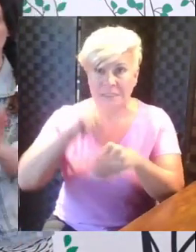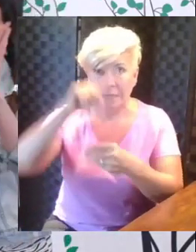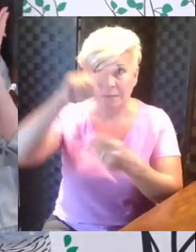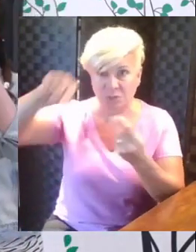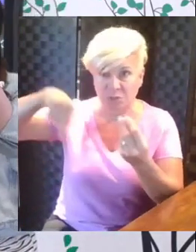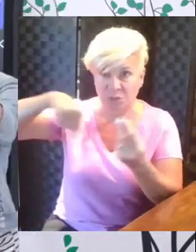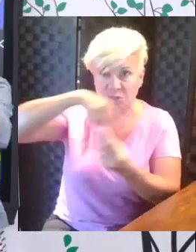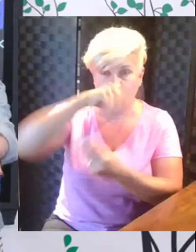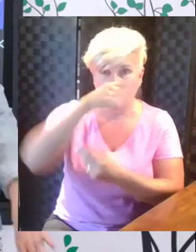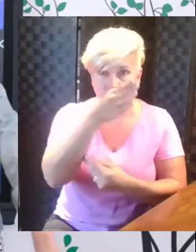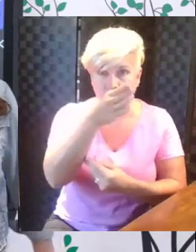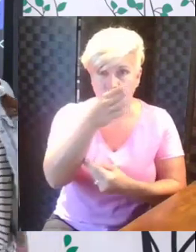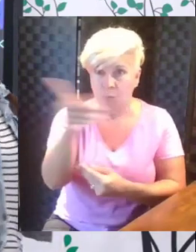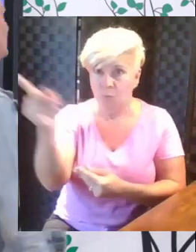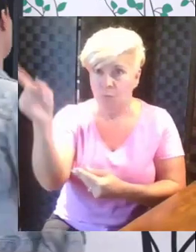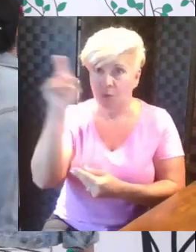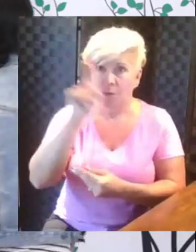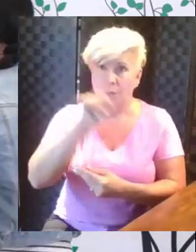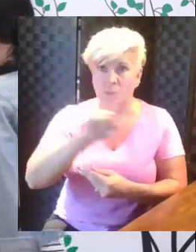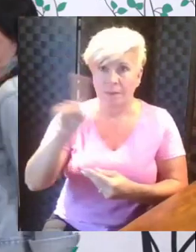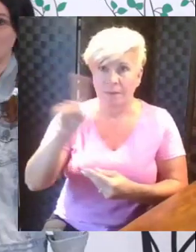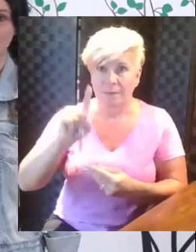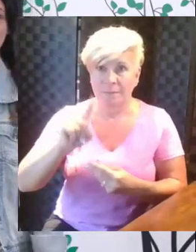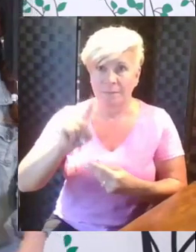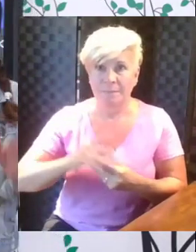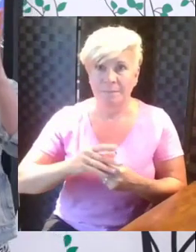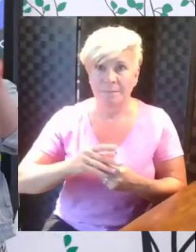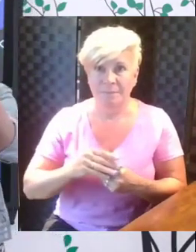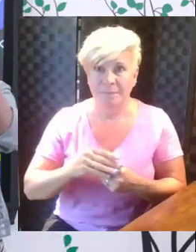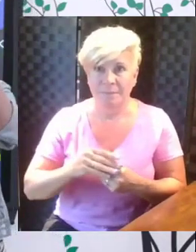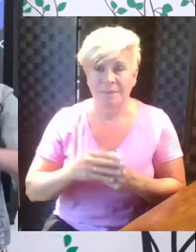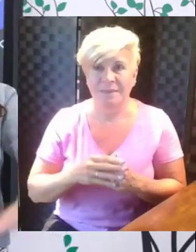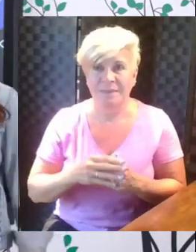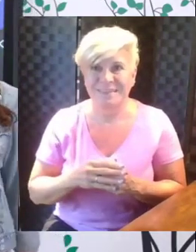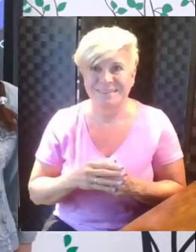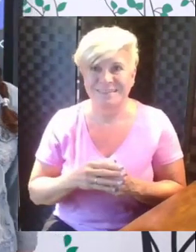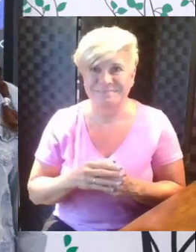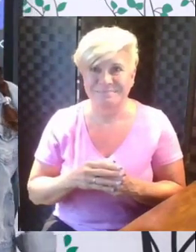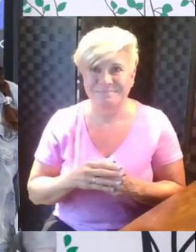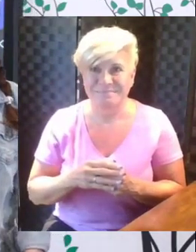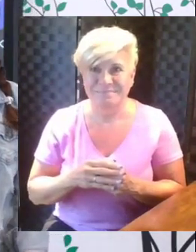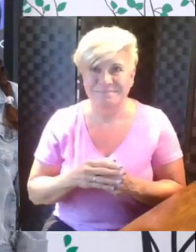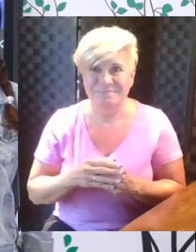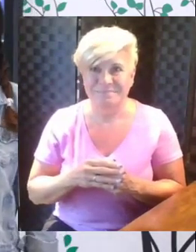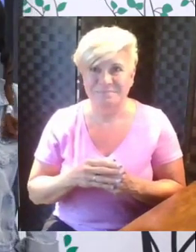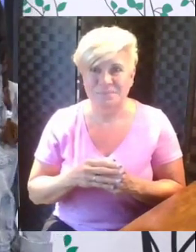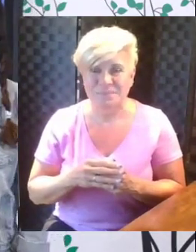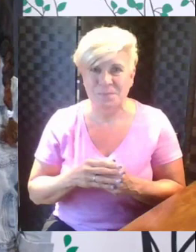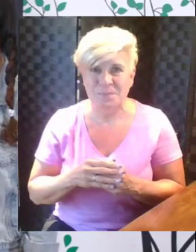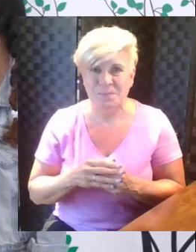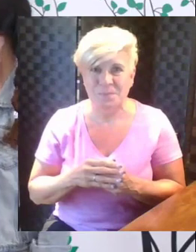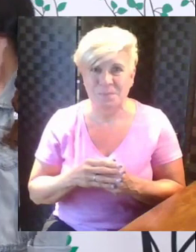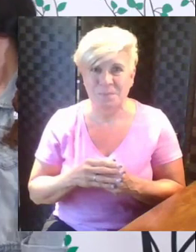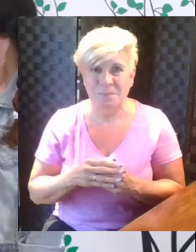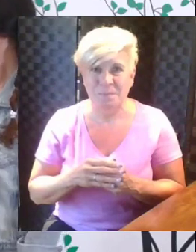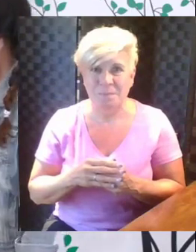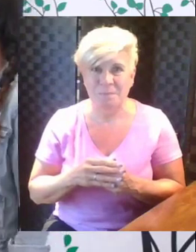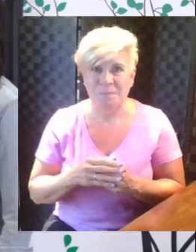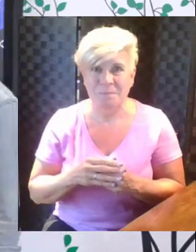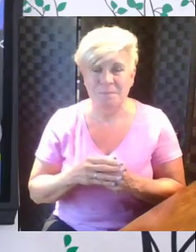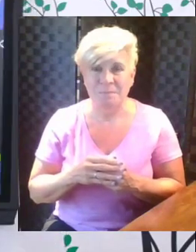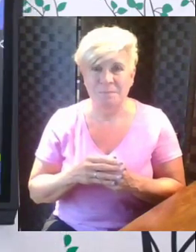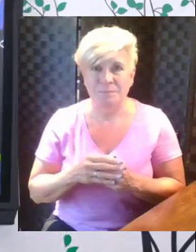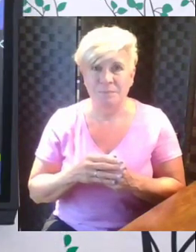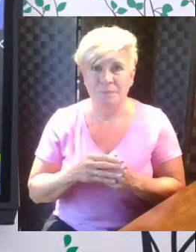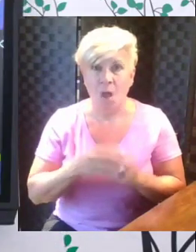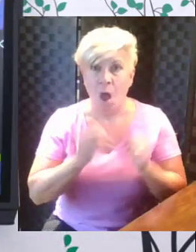you may want to look straight ahead, and then you're just going to turn around until you get right back to that spot. Okay? Let's go ahead and